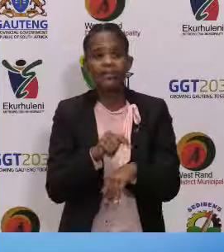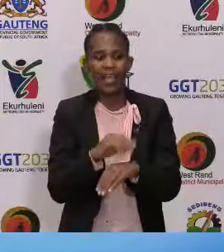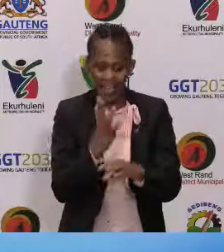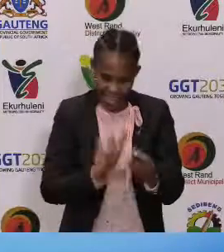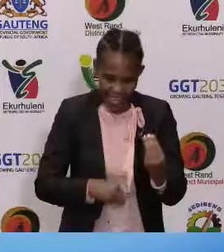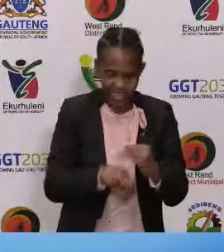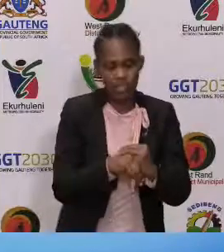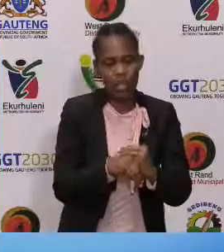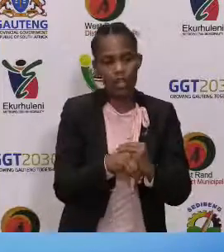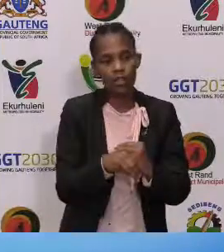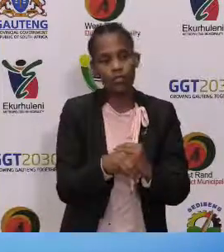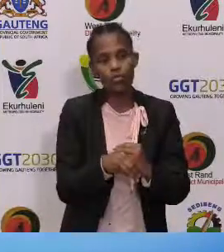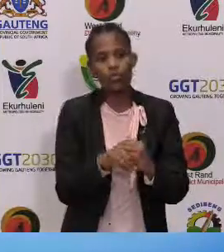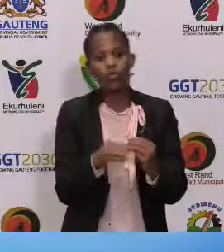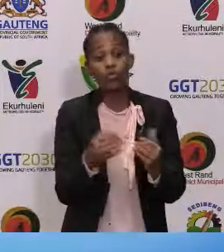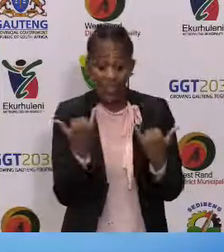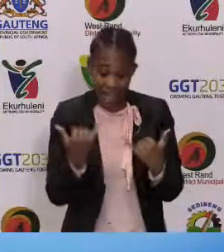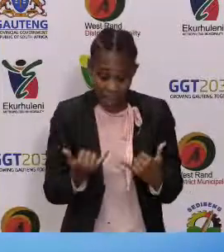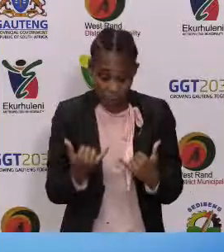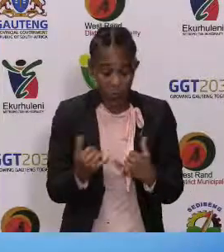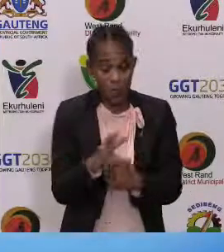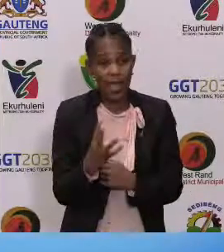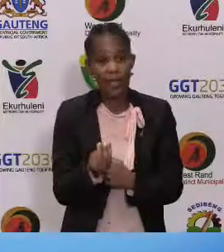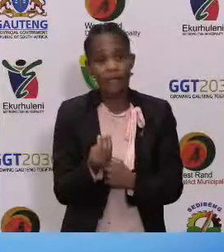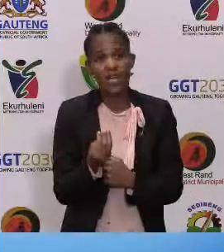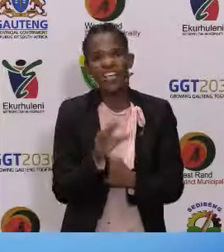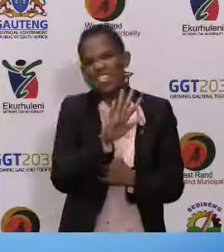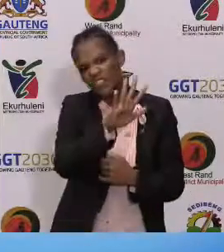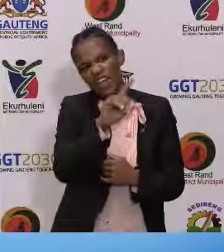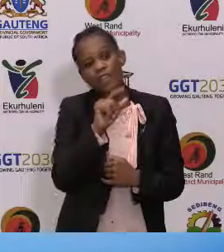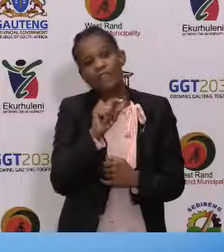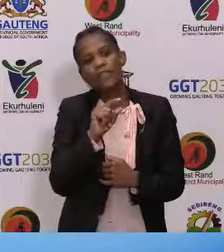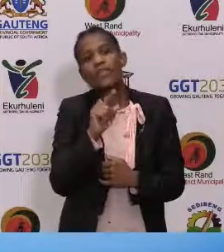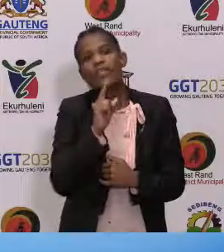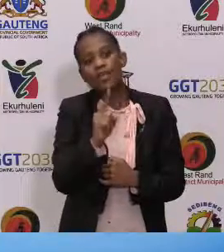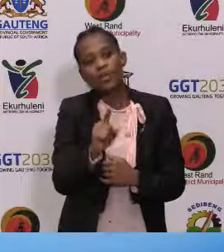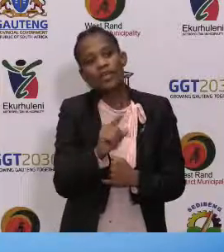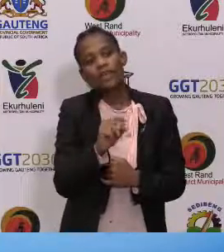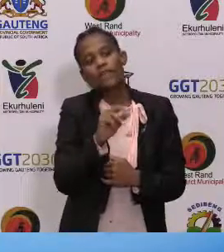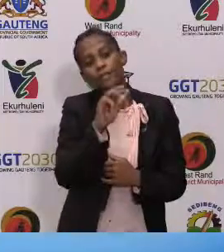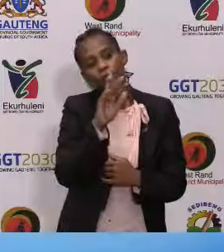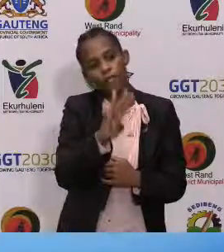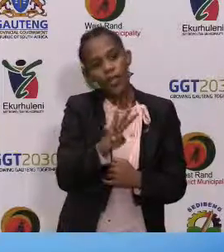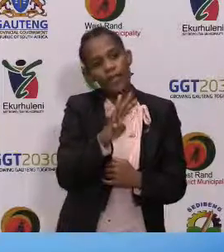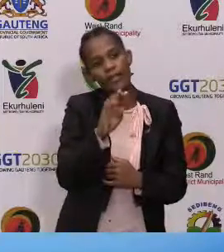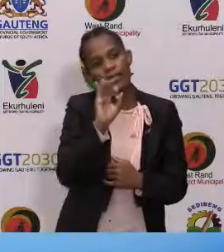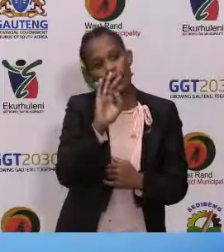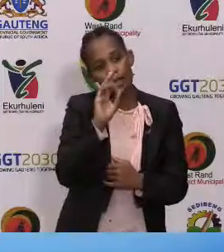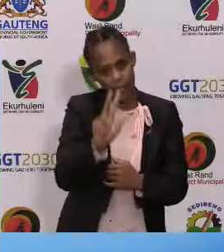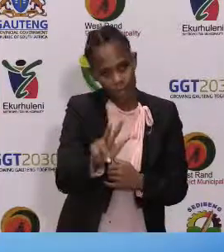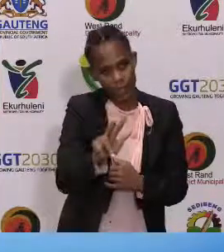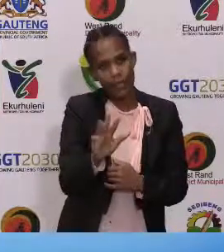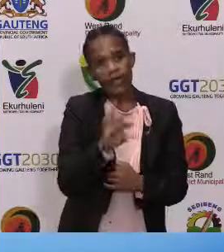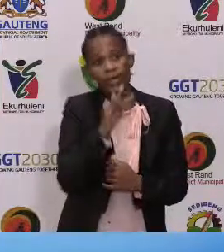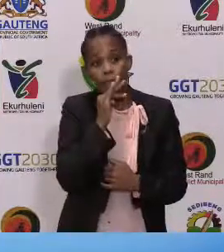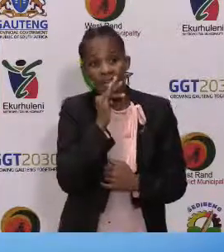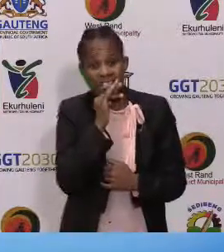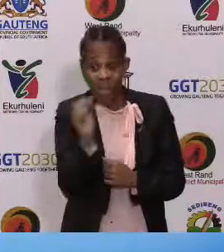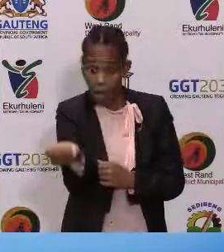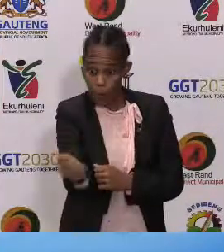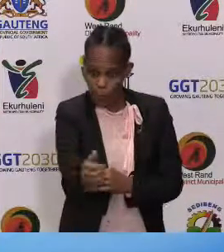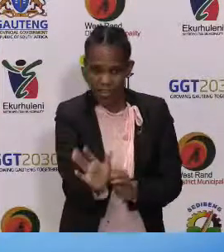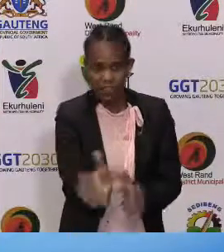additional to what currently we had, is 5,438 employees, and they've been